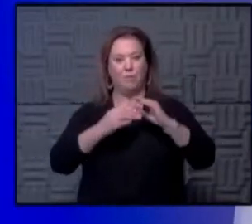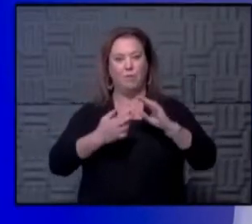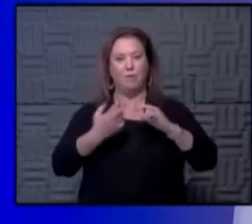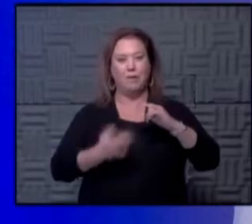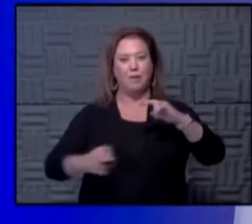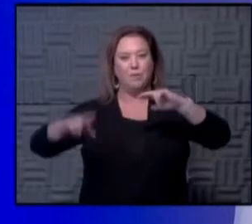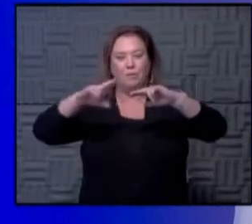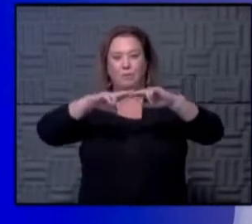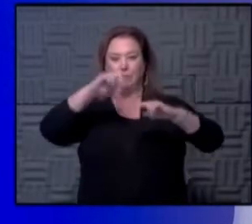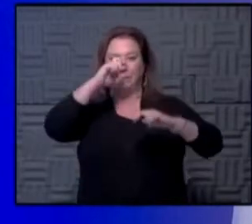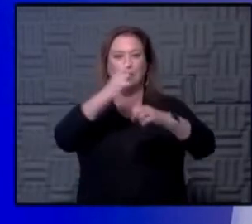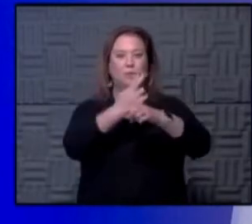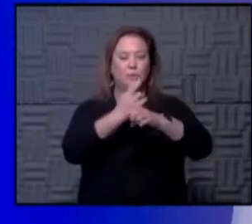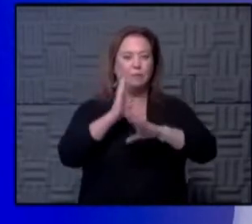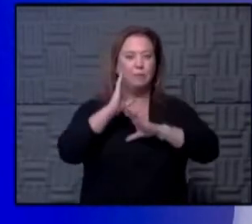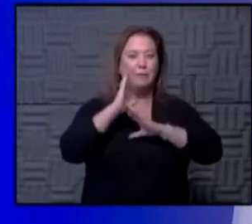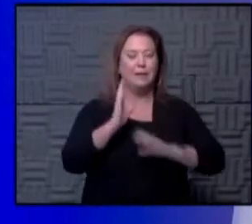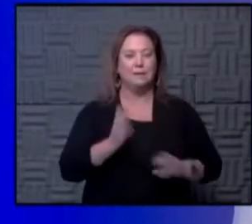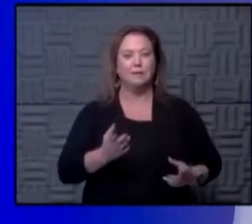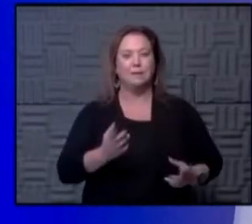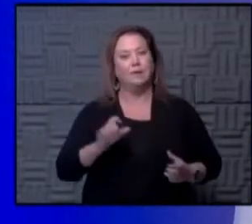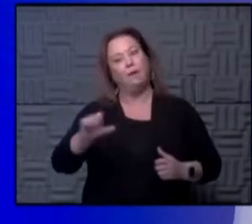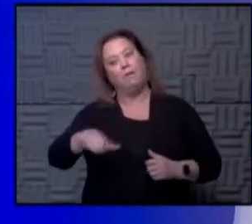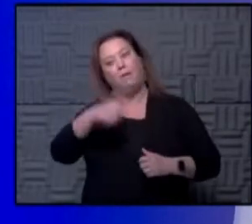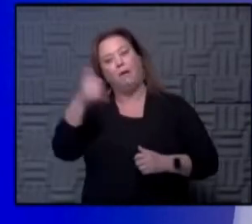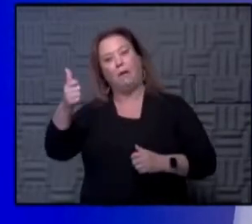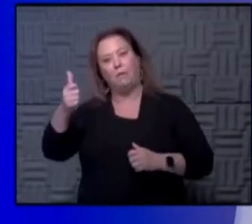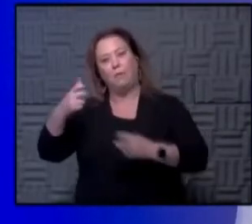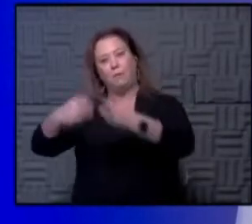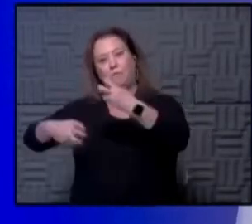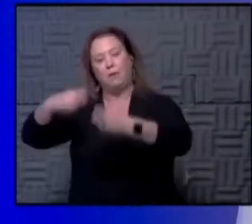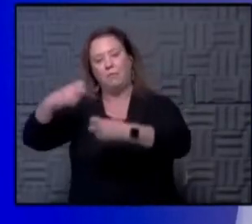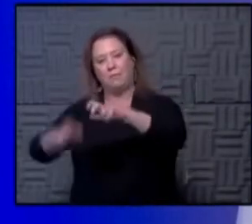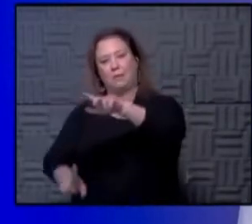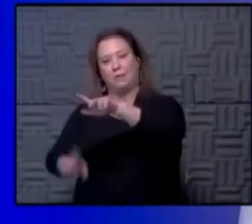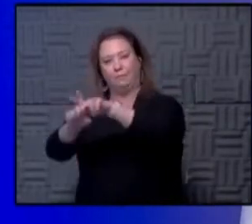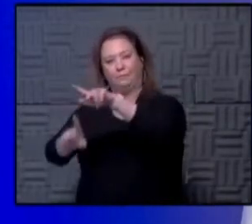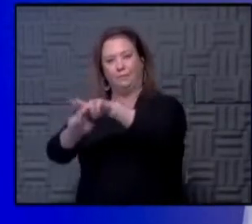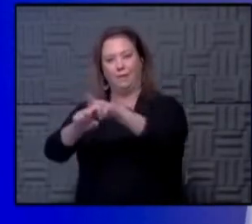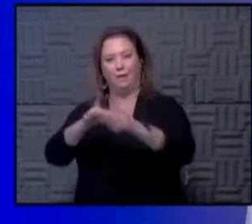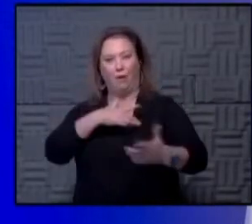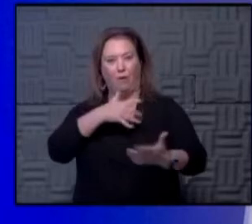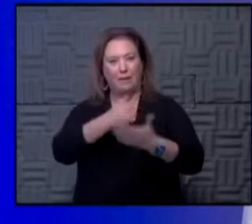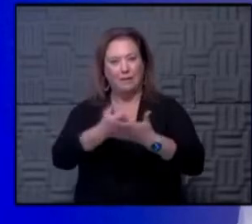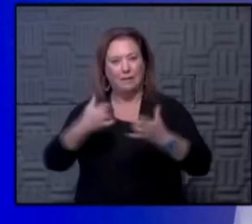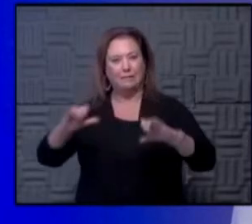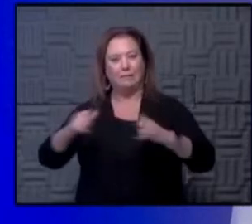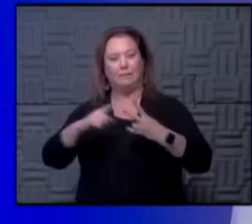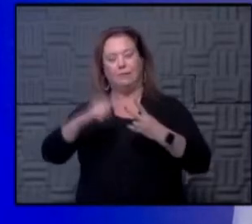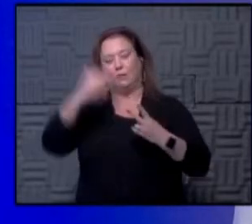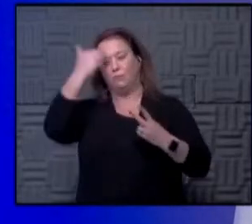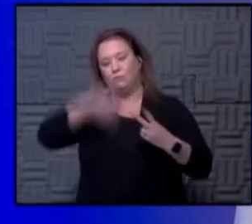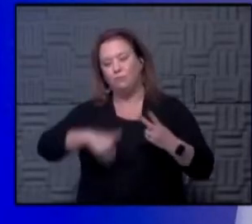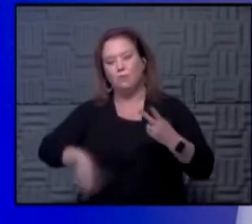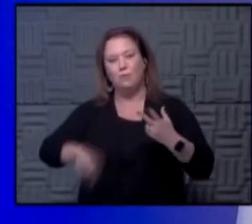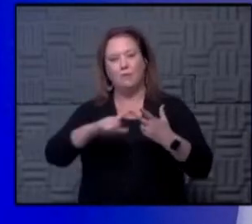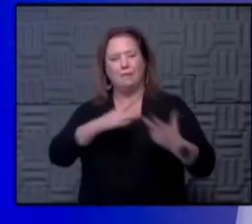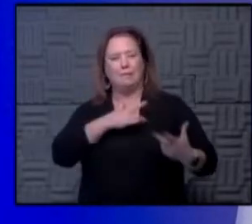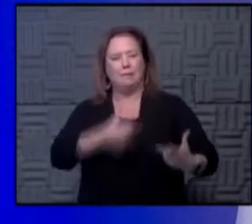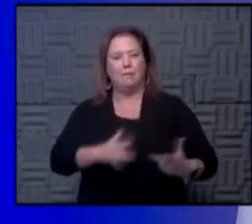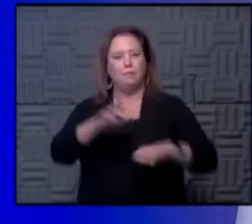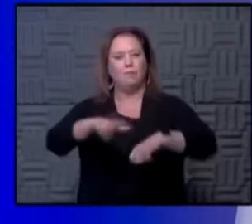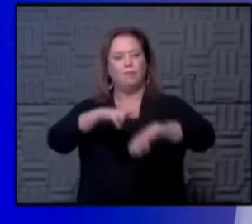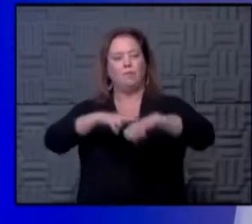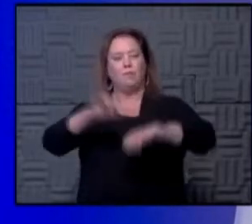up because it is taking a bed. And there are other problems that are out there: heart attack, stroke, typical